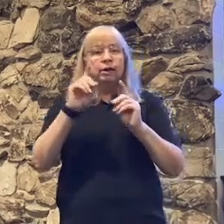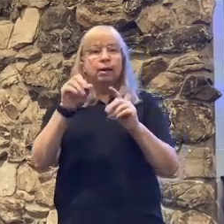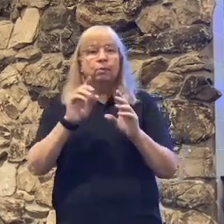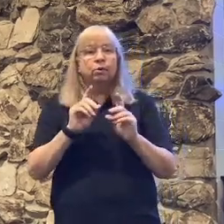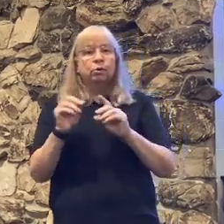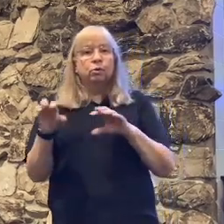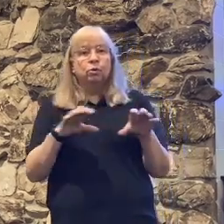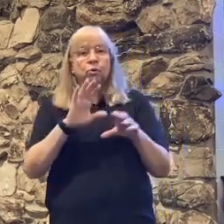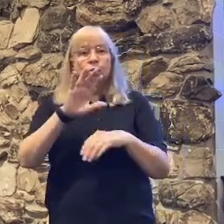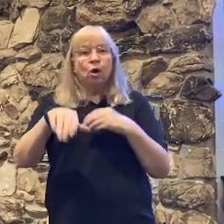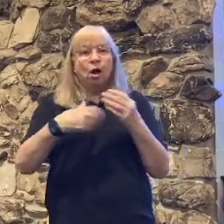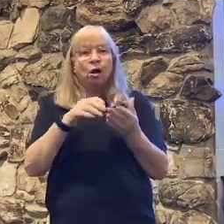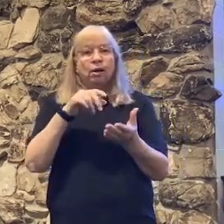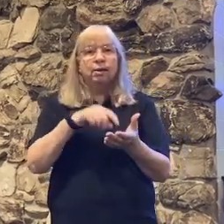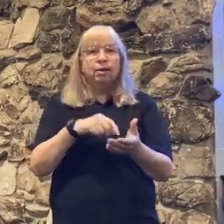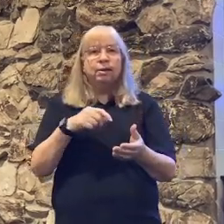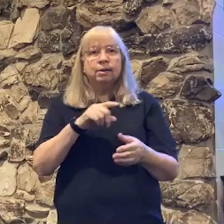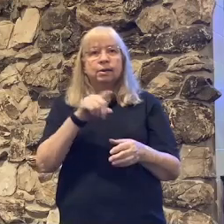to be able to survive.